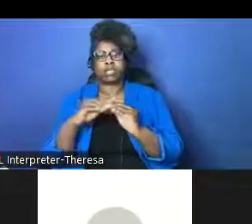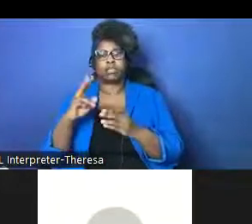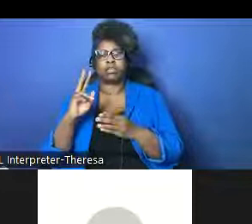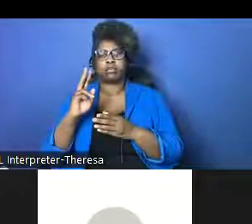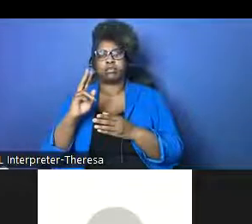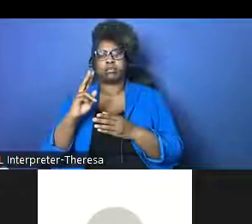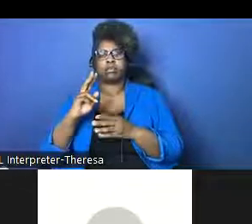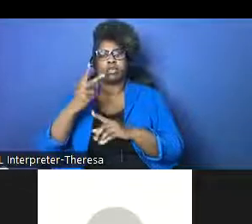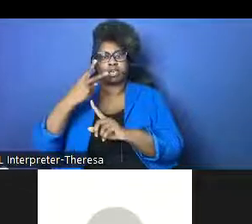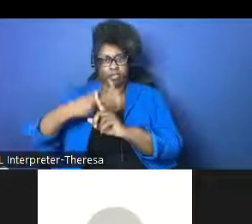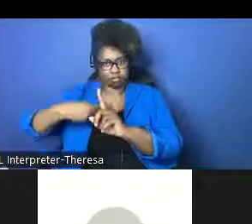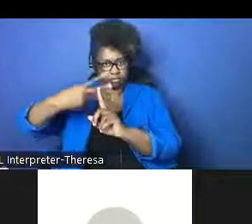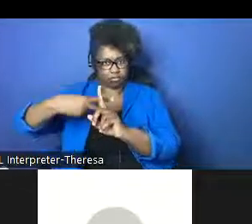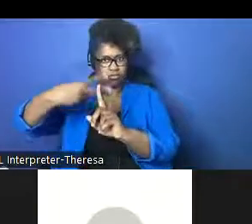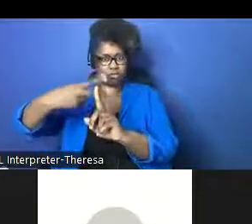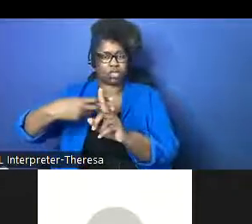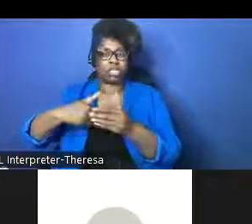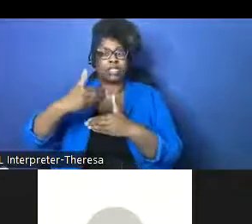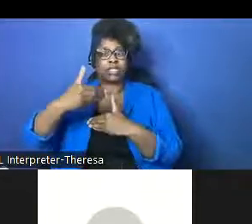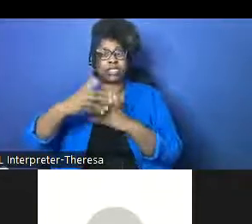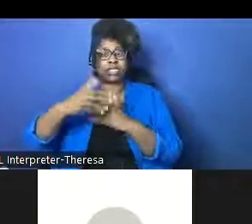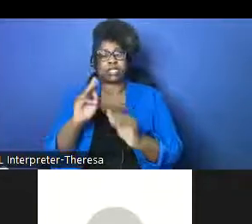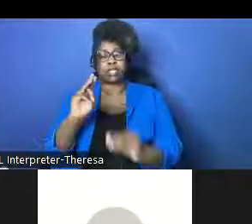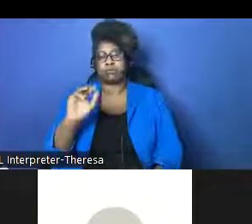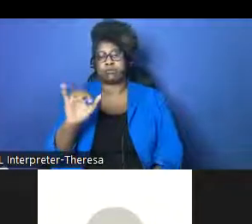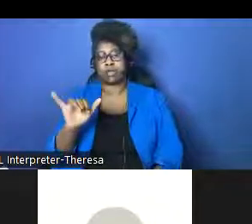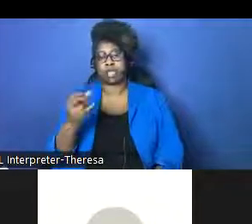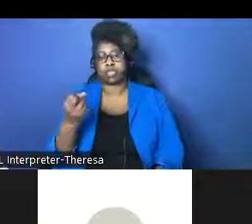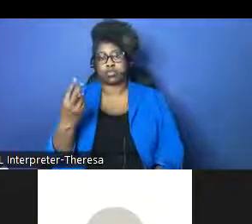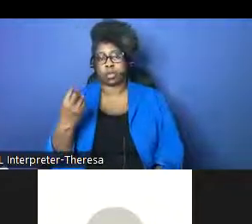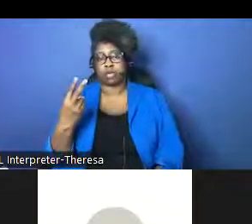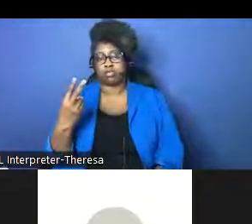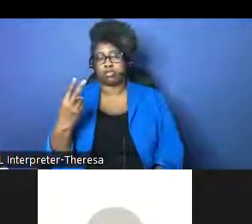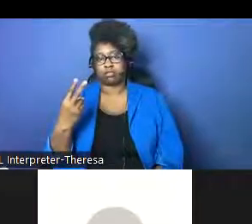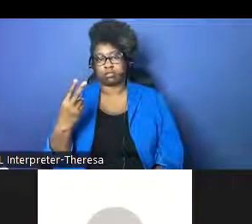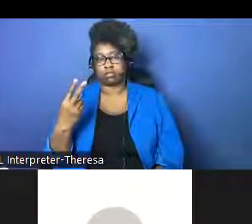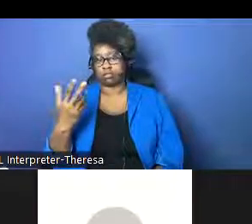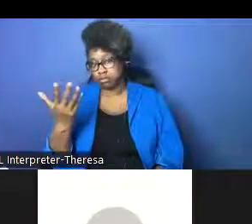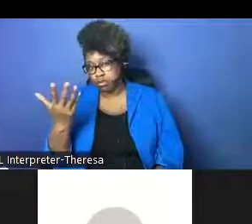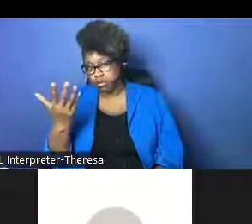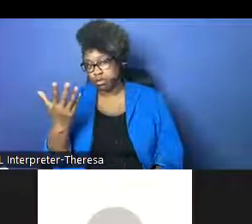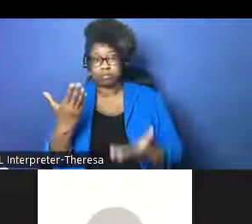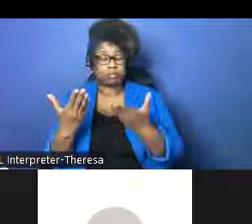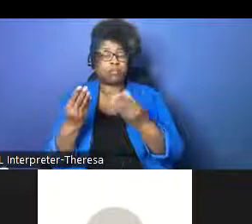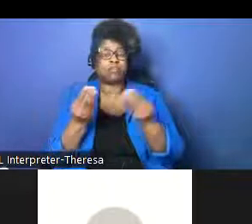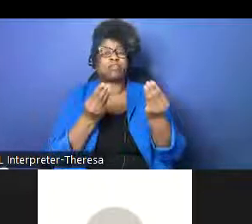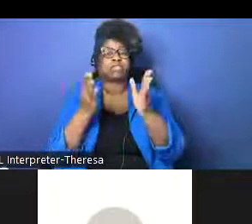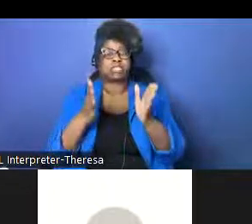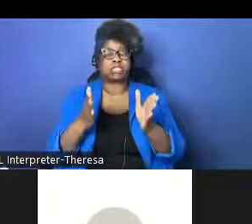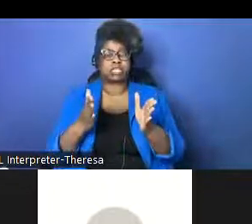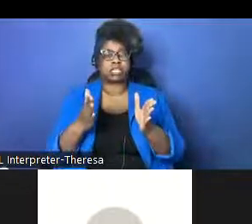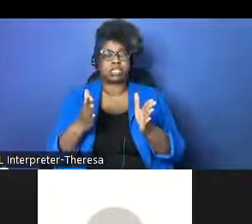and so the next meeting is actually May 12th. So I think if the facilitator for that is